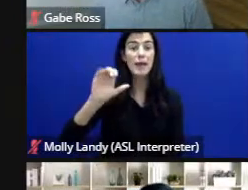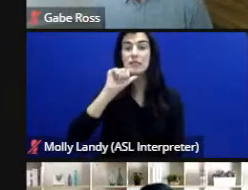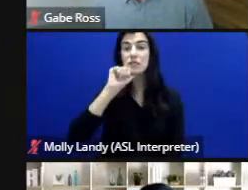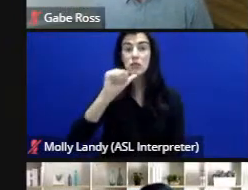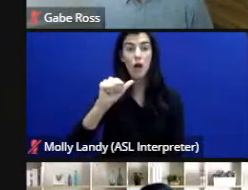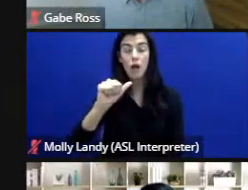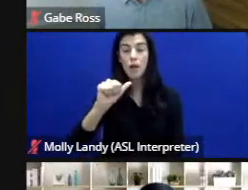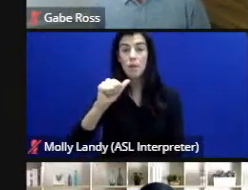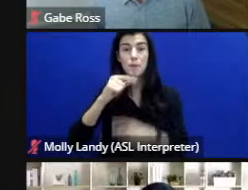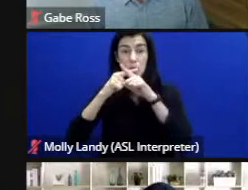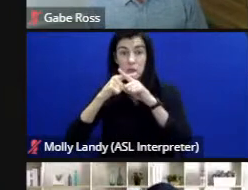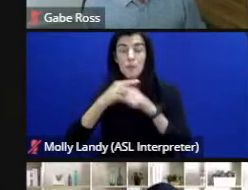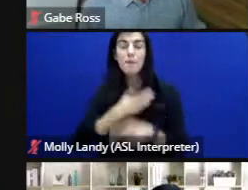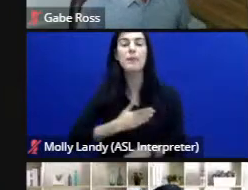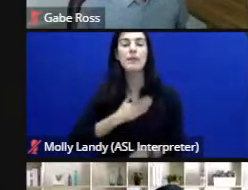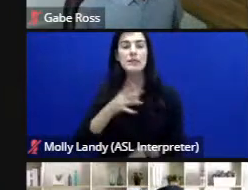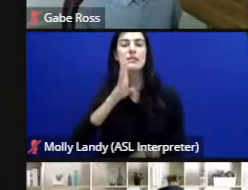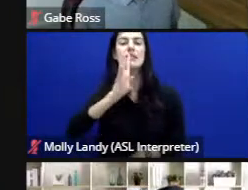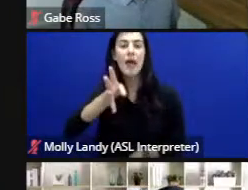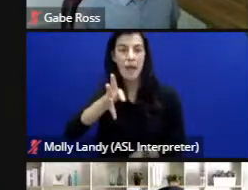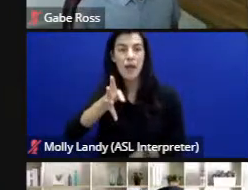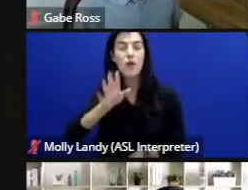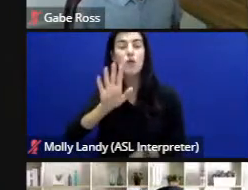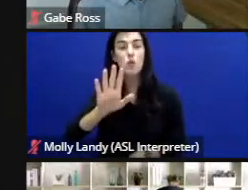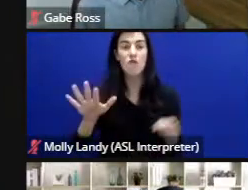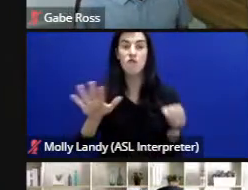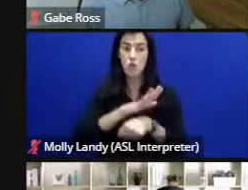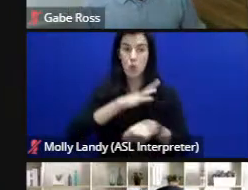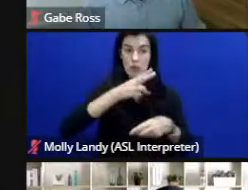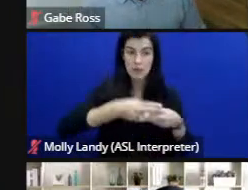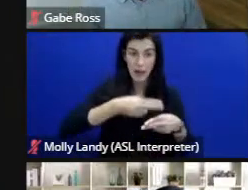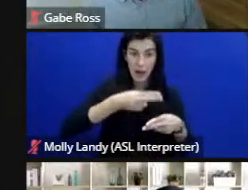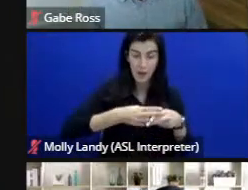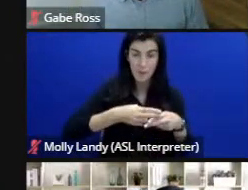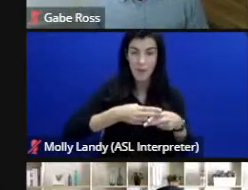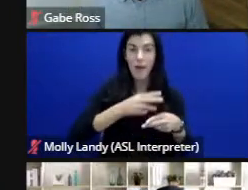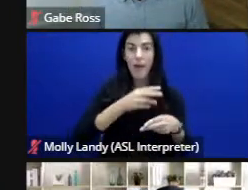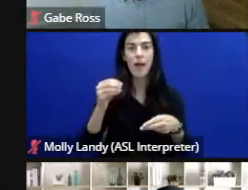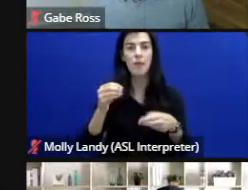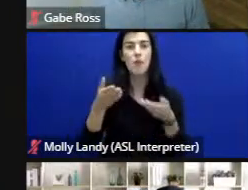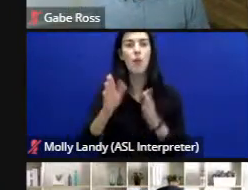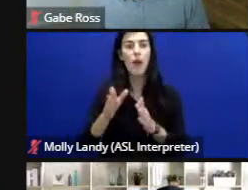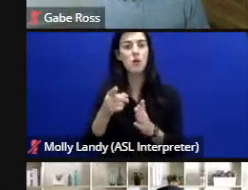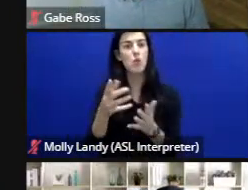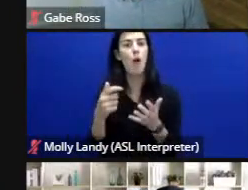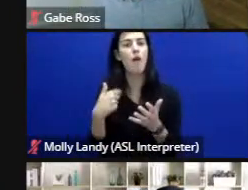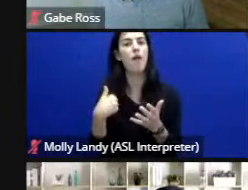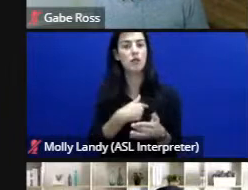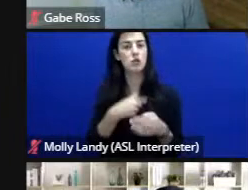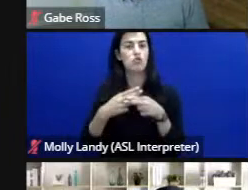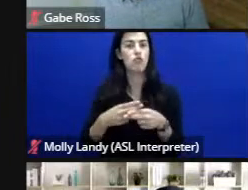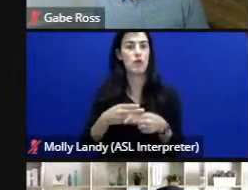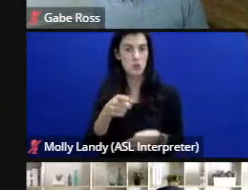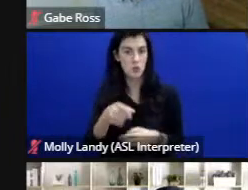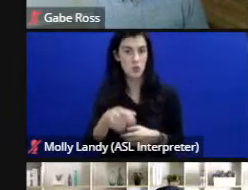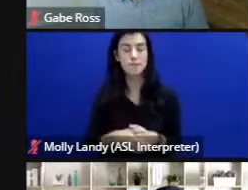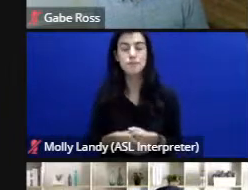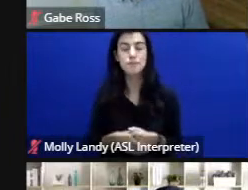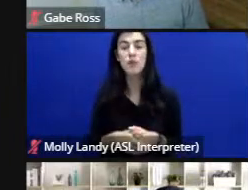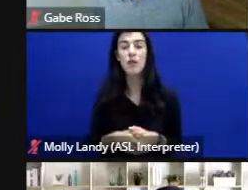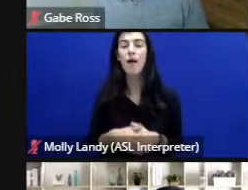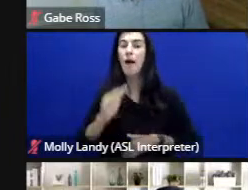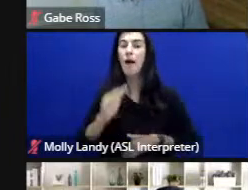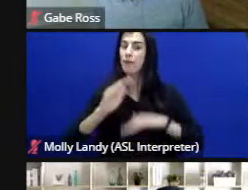full name and the matter you wish to address. Let me remind you, you have no more than 3 minutes.